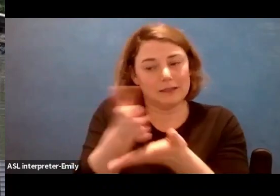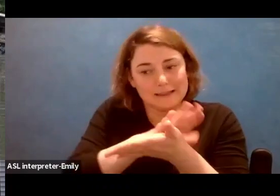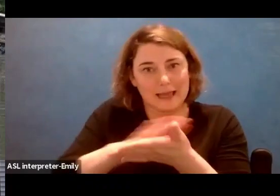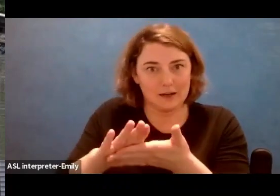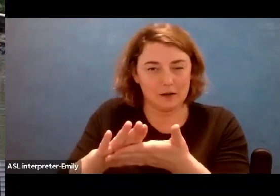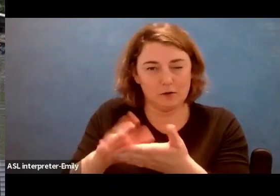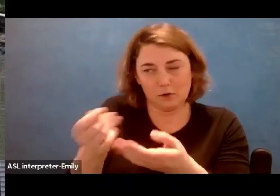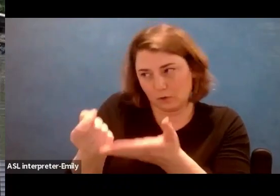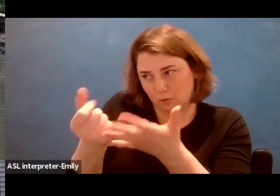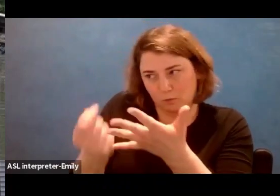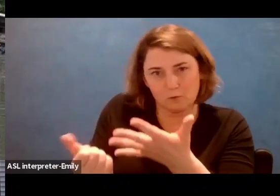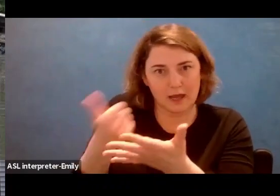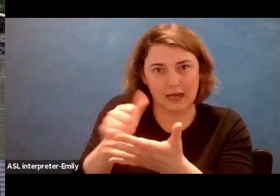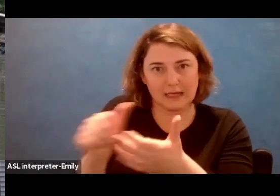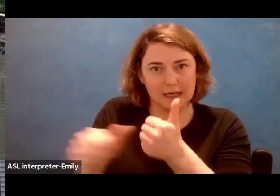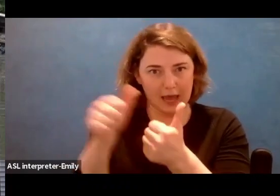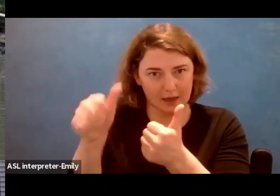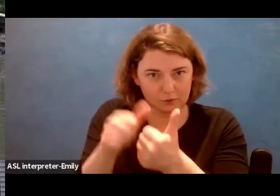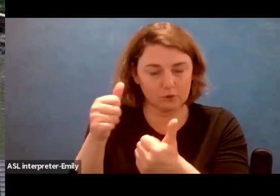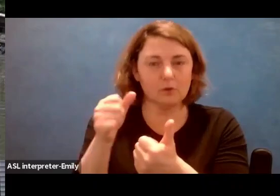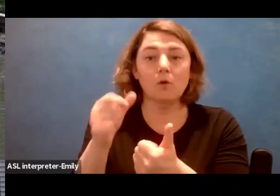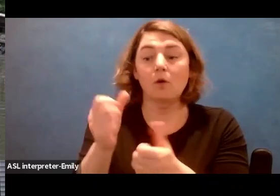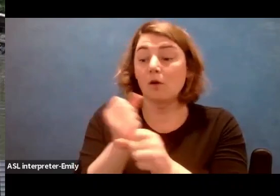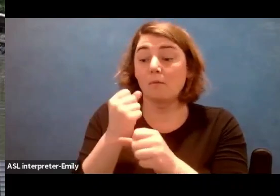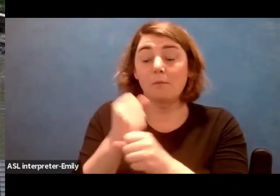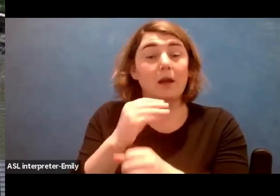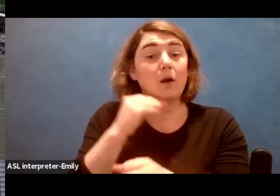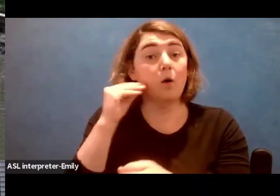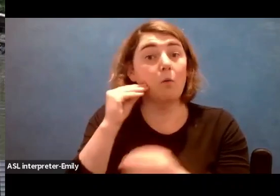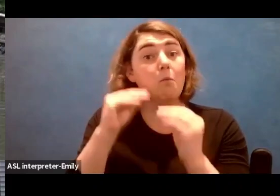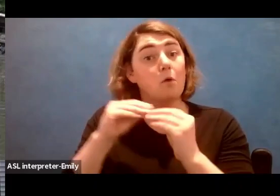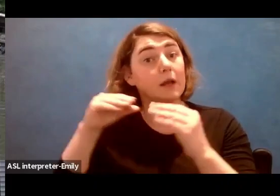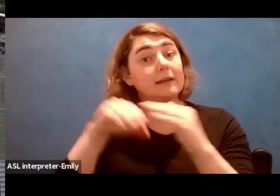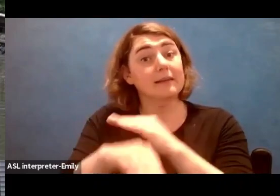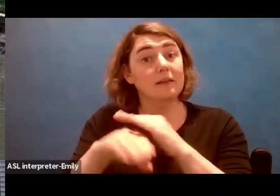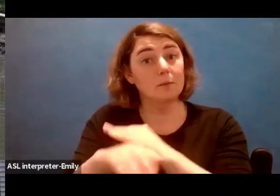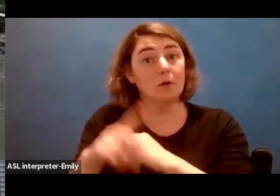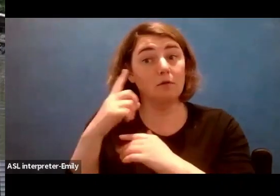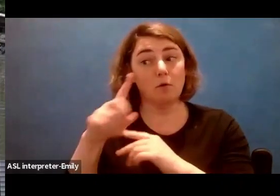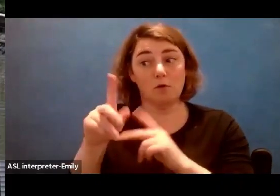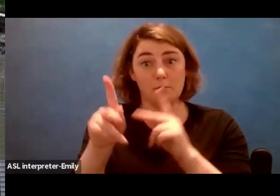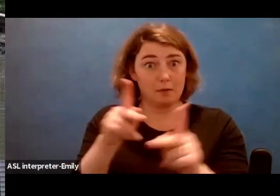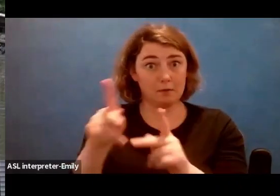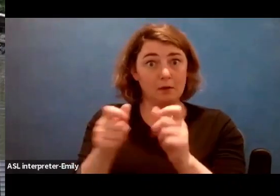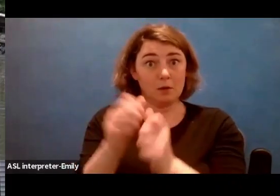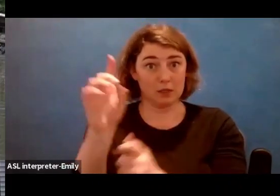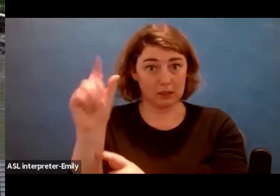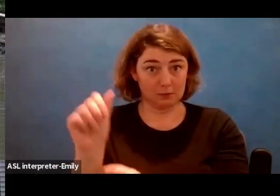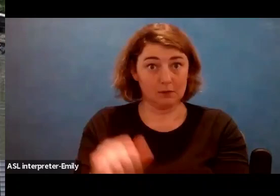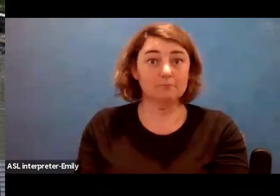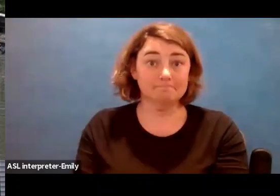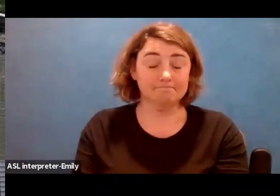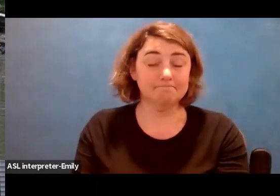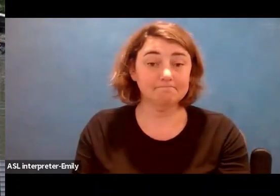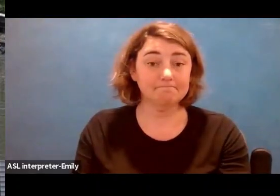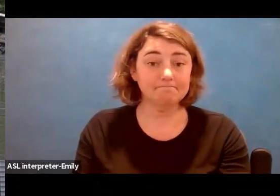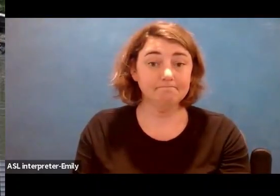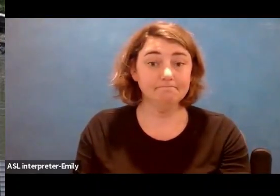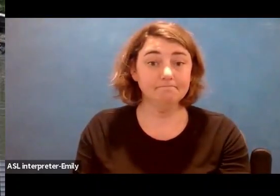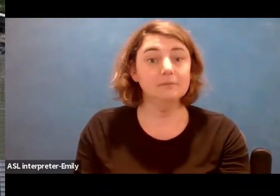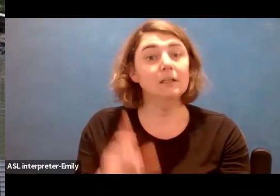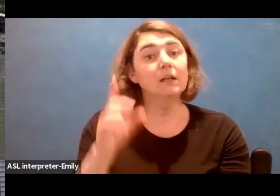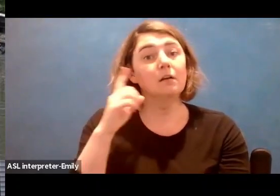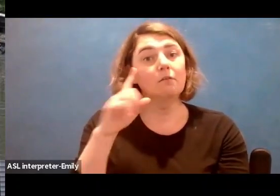and safety hazards, or make homes accessible to household members with disabilities. For